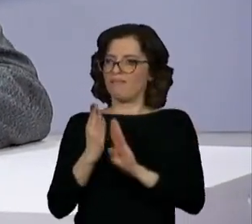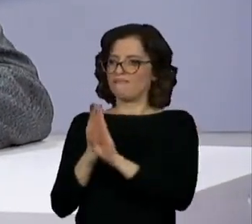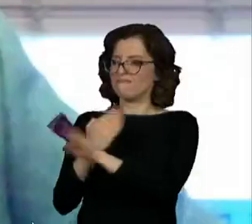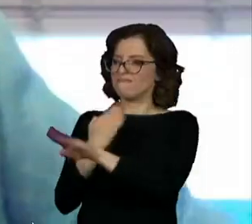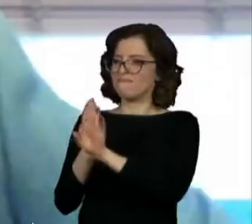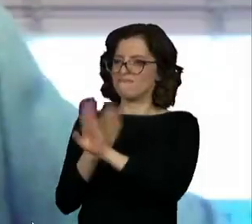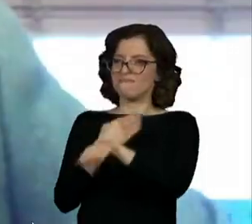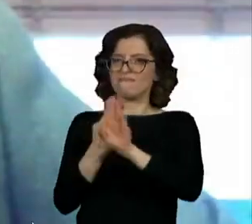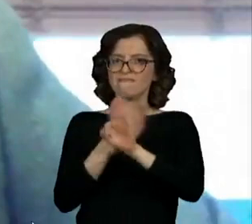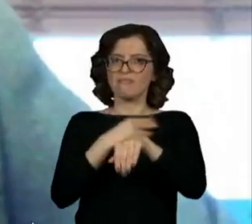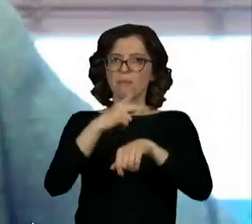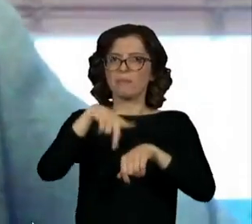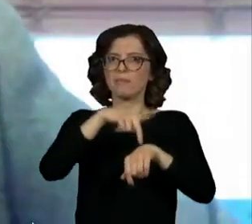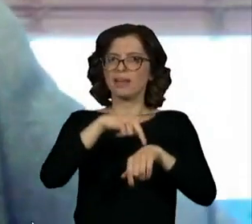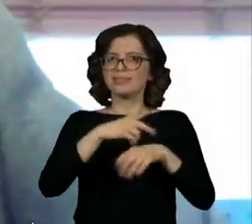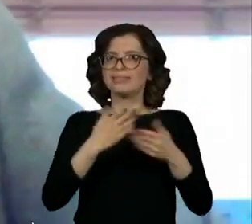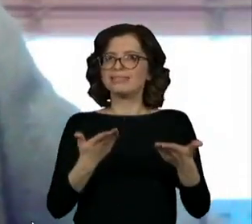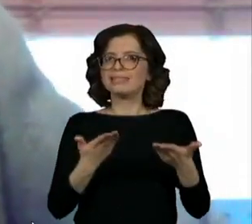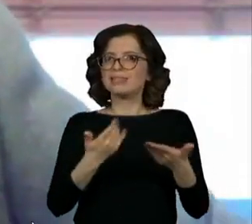democrática?